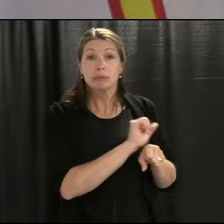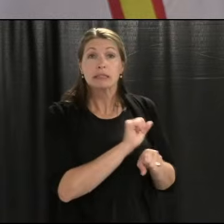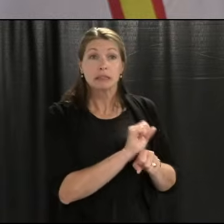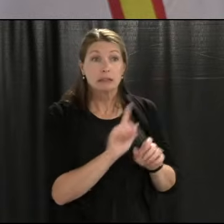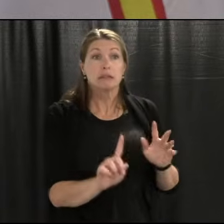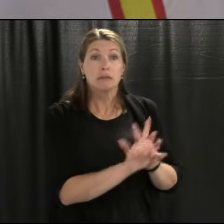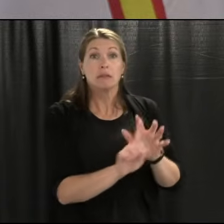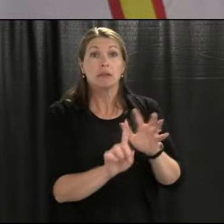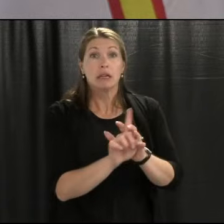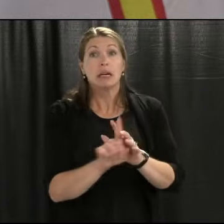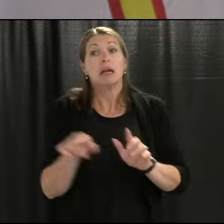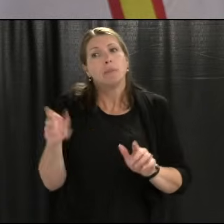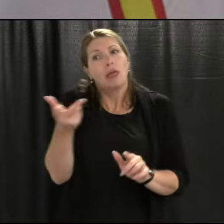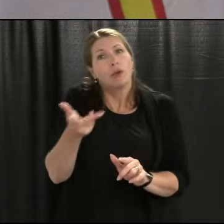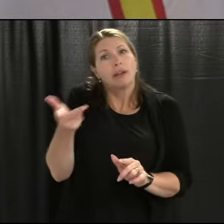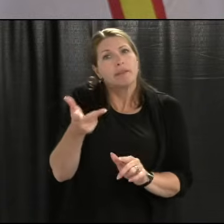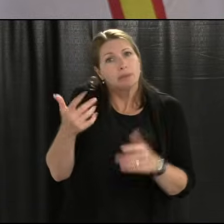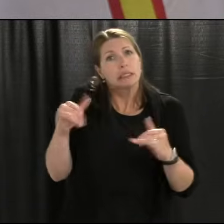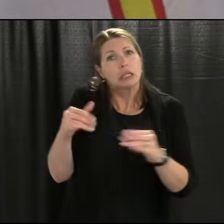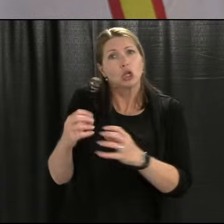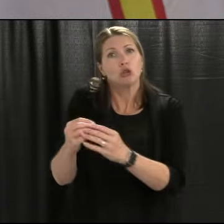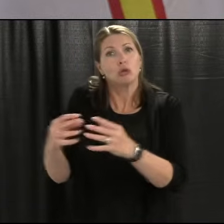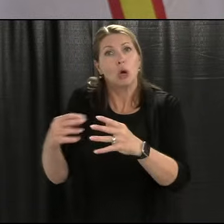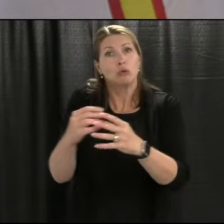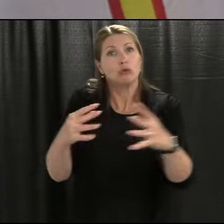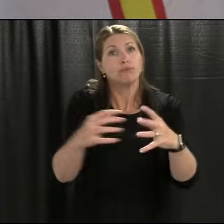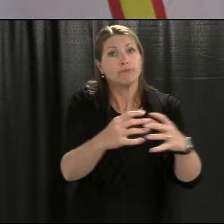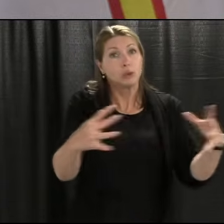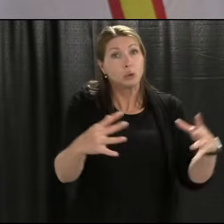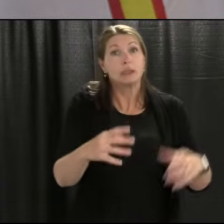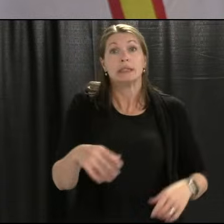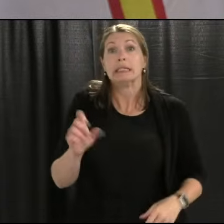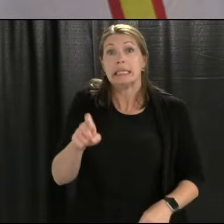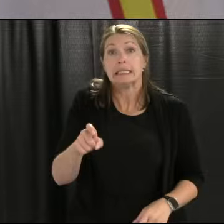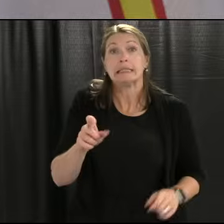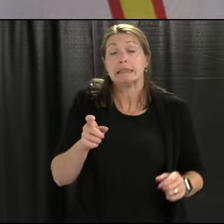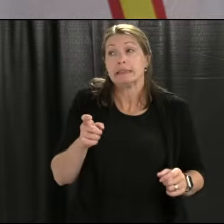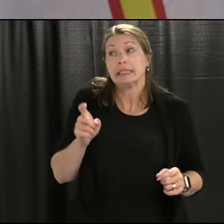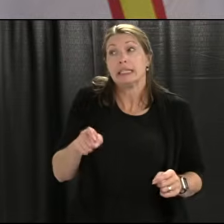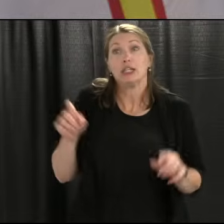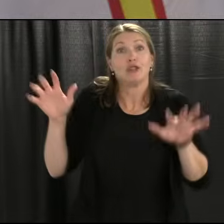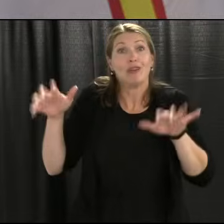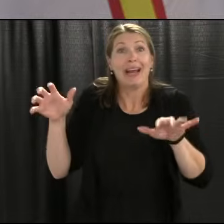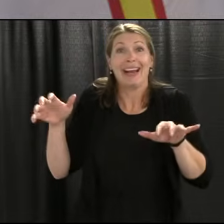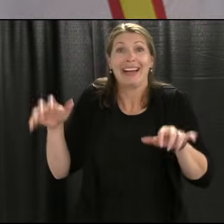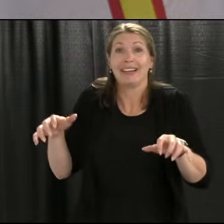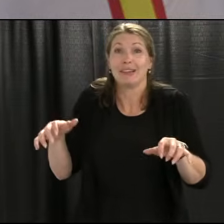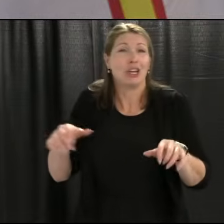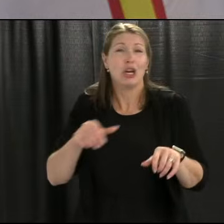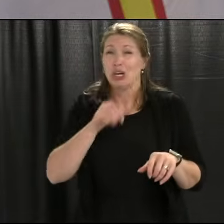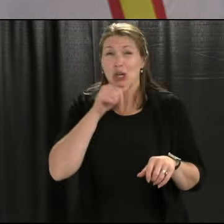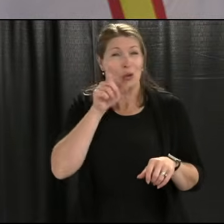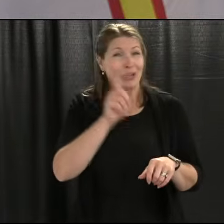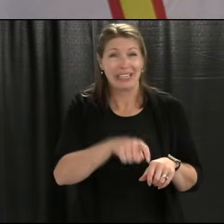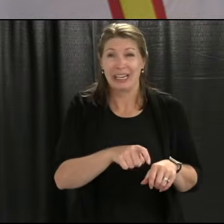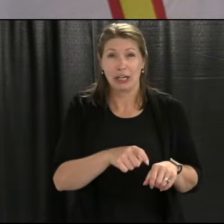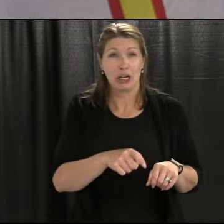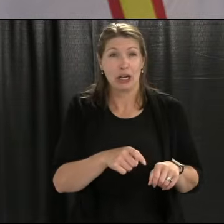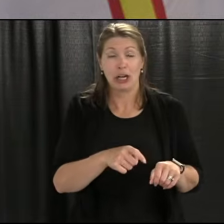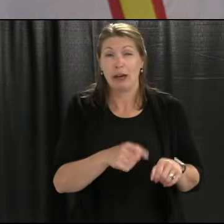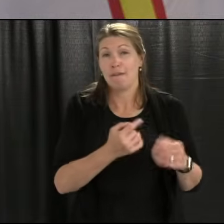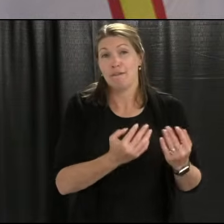fires, but they do continue to grow. We do need rain. You don't have to be a fire expert to come to that